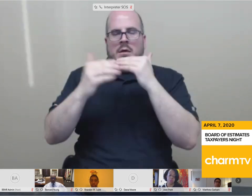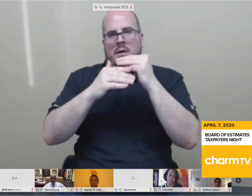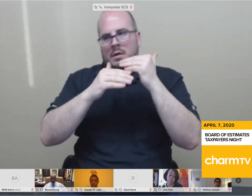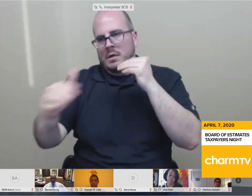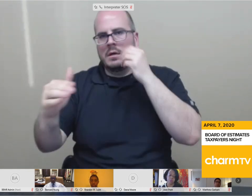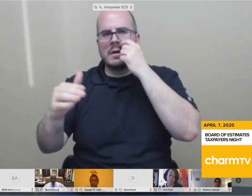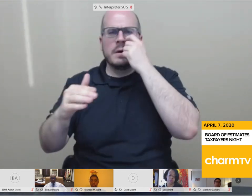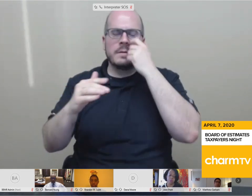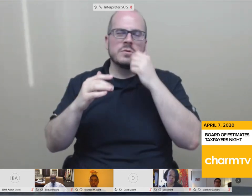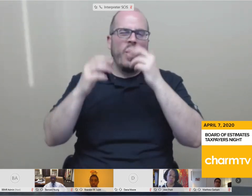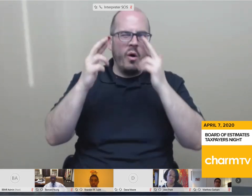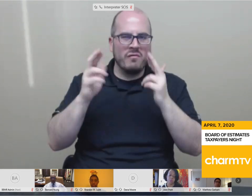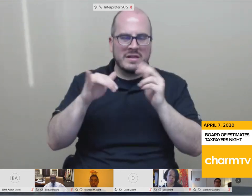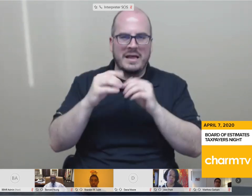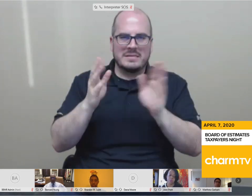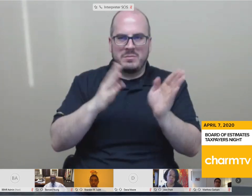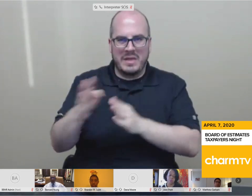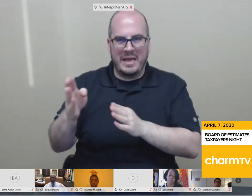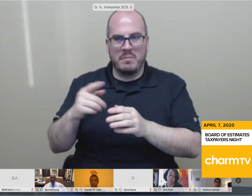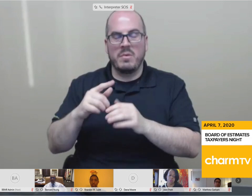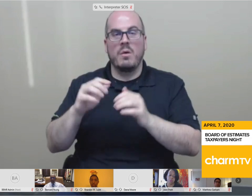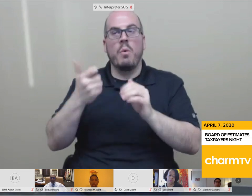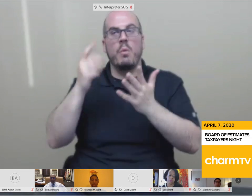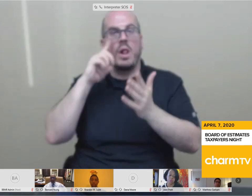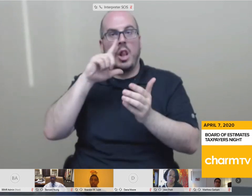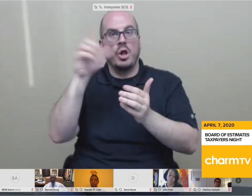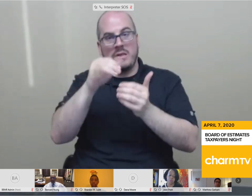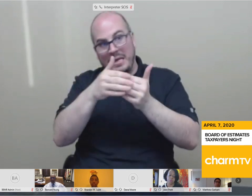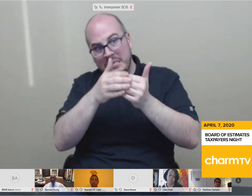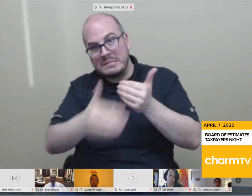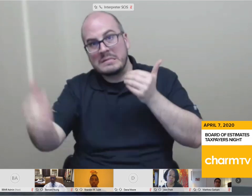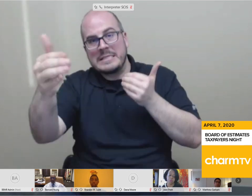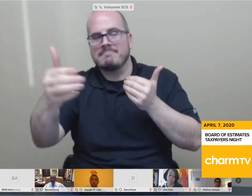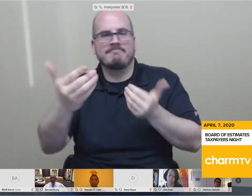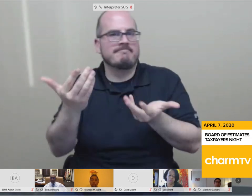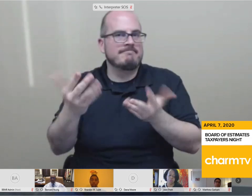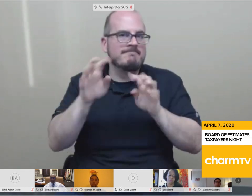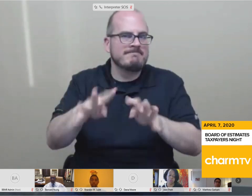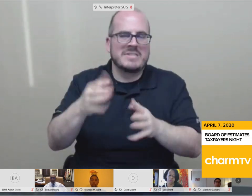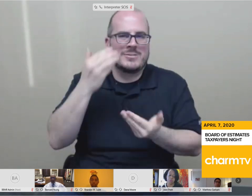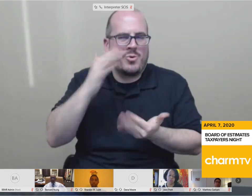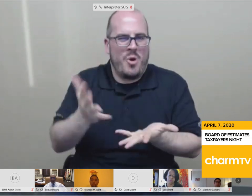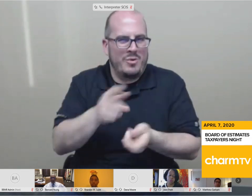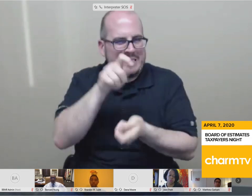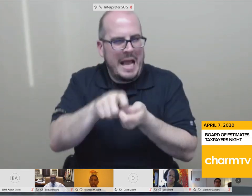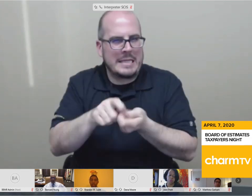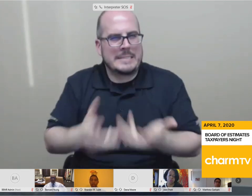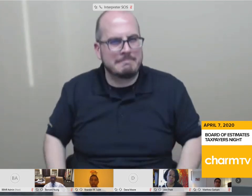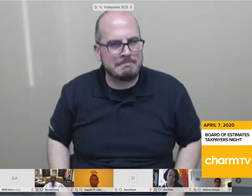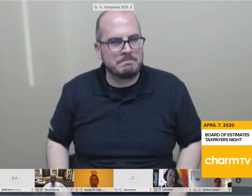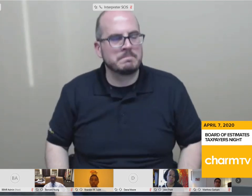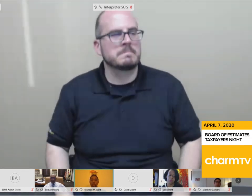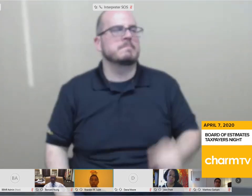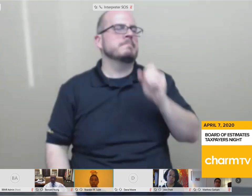how it will affect us going forward is yet to be seen. Thank you. Just two more quick questions for you.